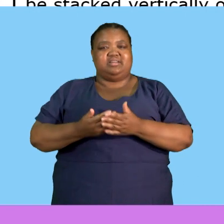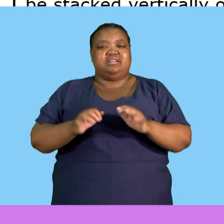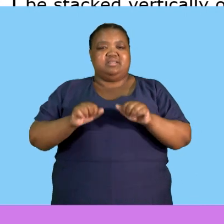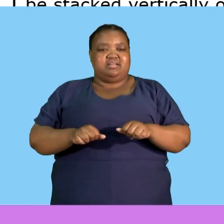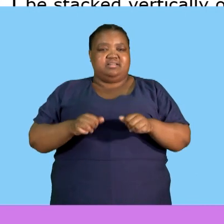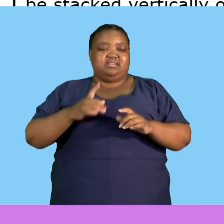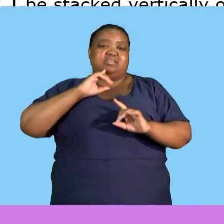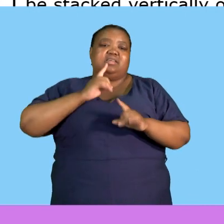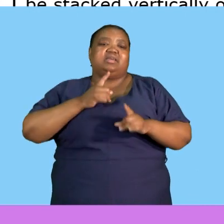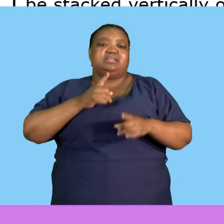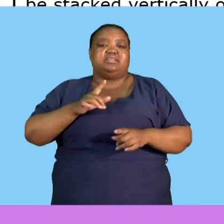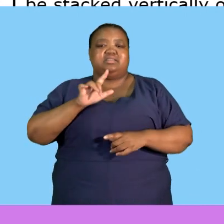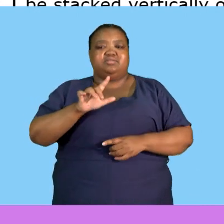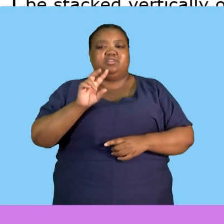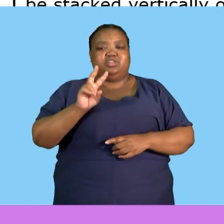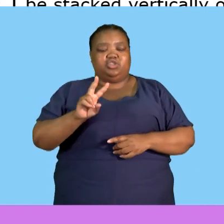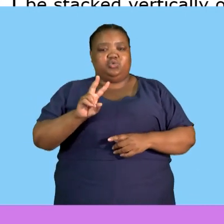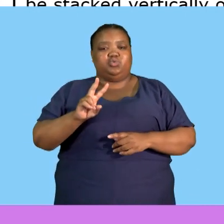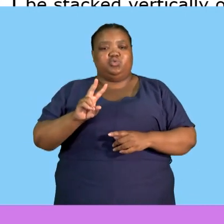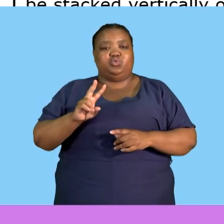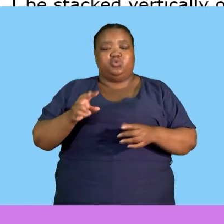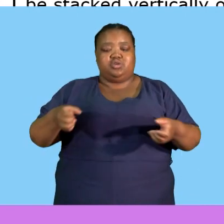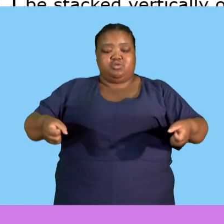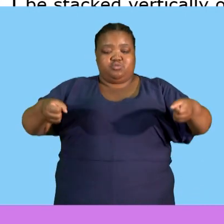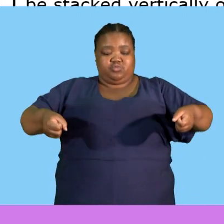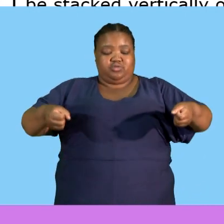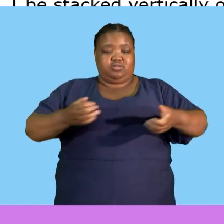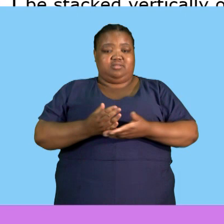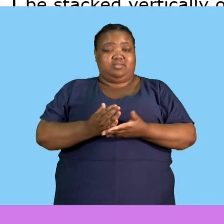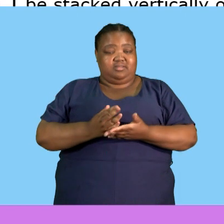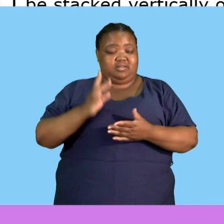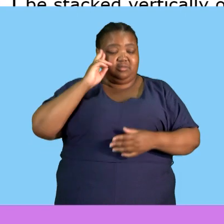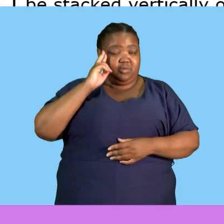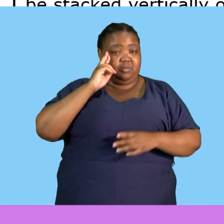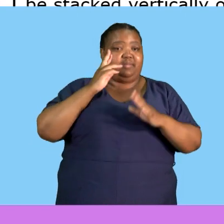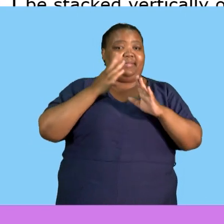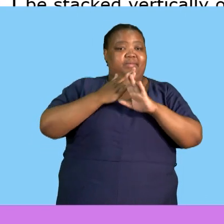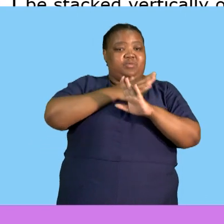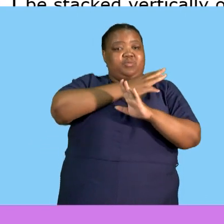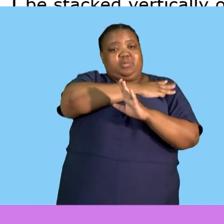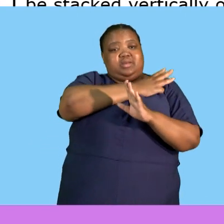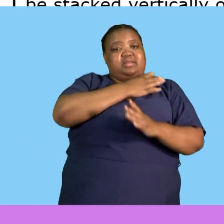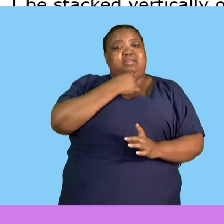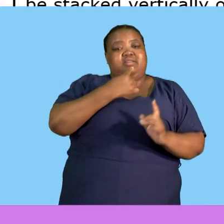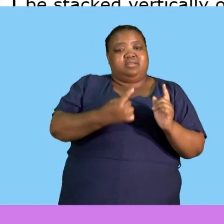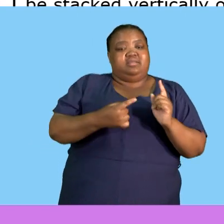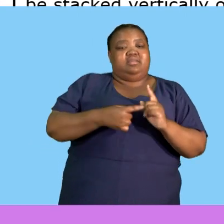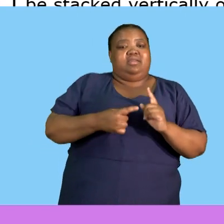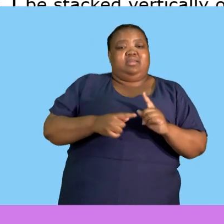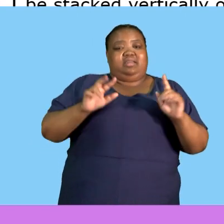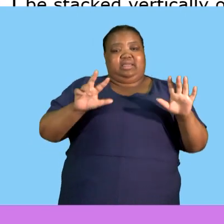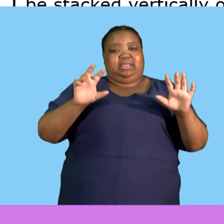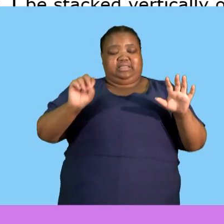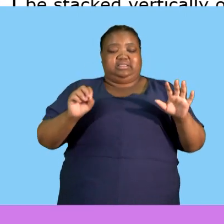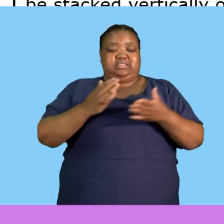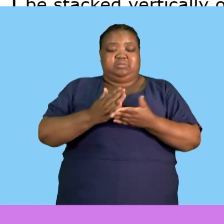9 of it, can be stacked on top of each other vertically. And thereafter, I ended with an answer of 72 crates.